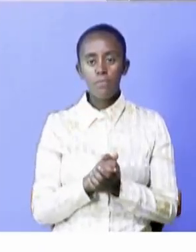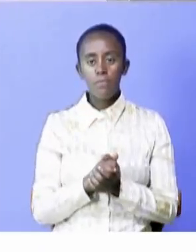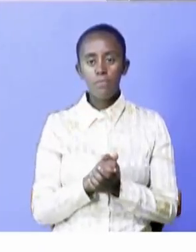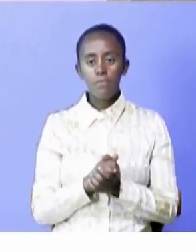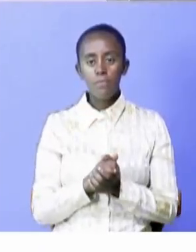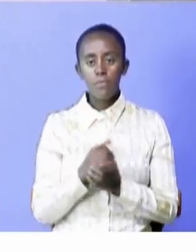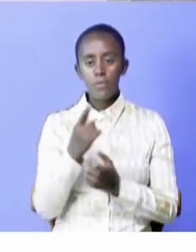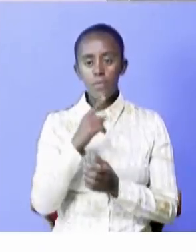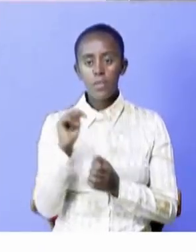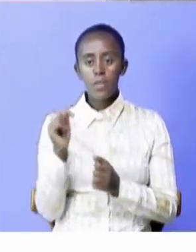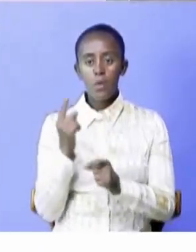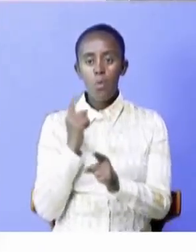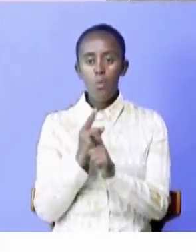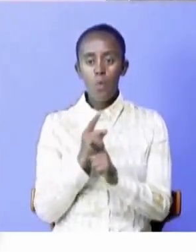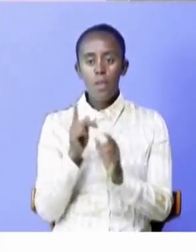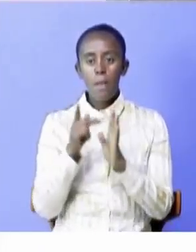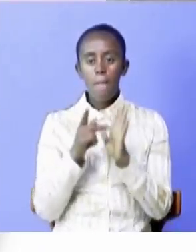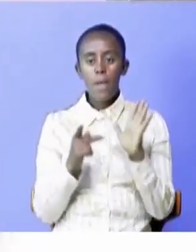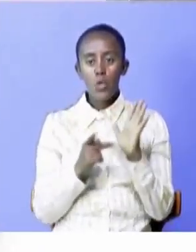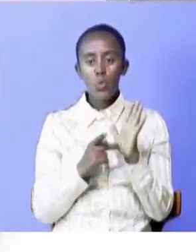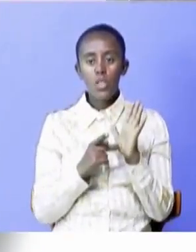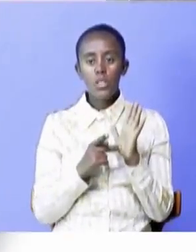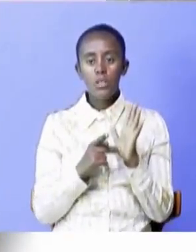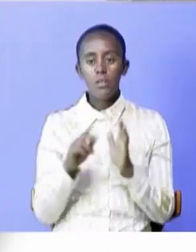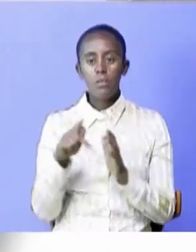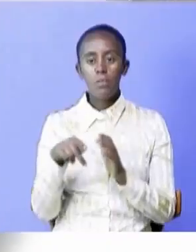the correct punctuation.